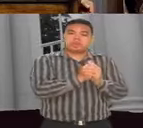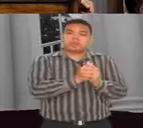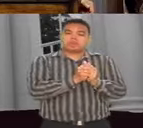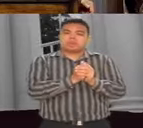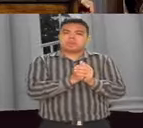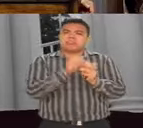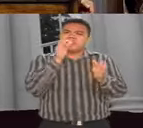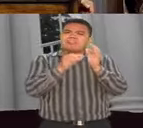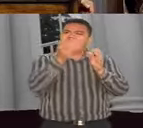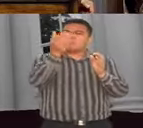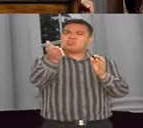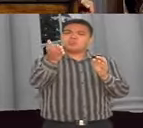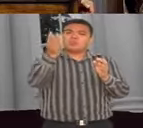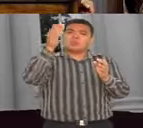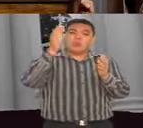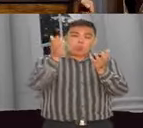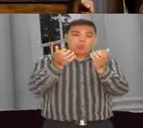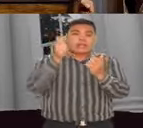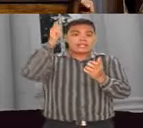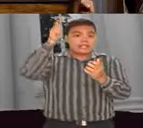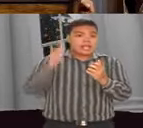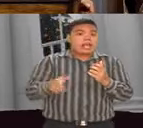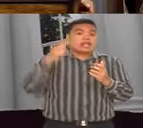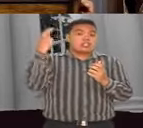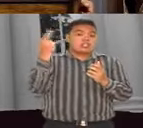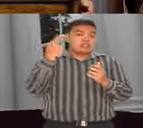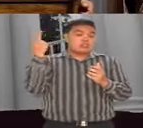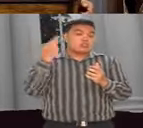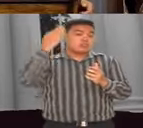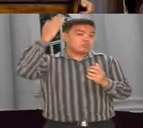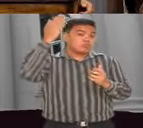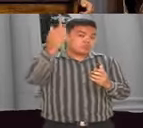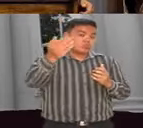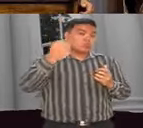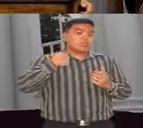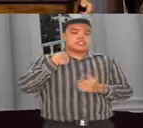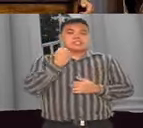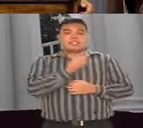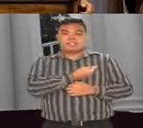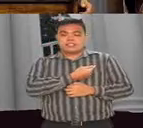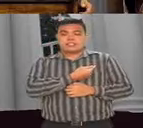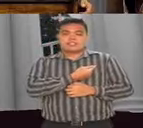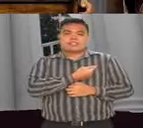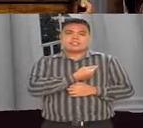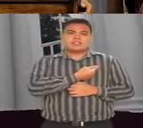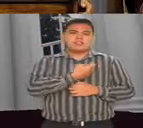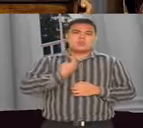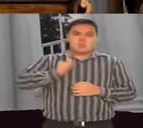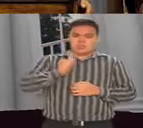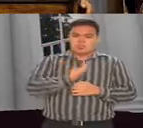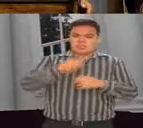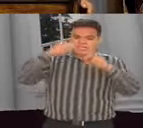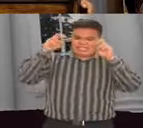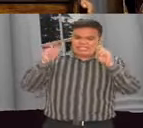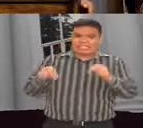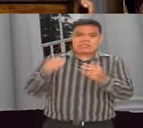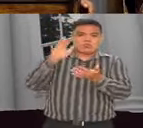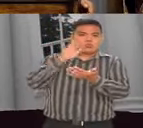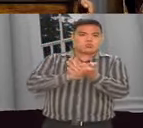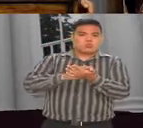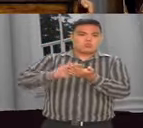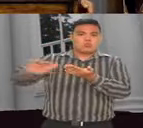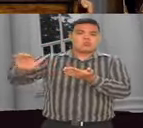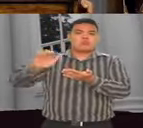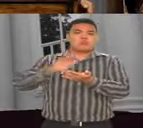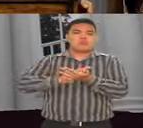Now, if you want God to use you, if we want God to use us, we need to take down the